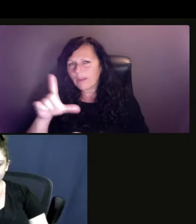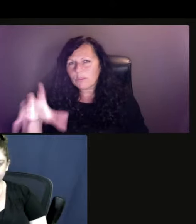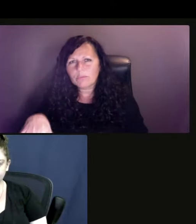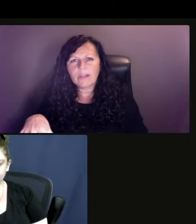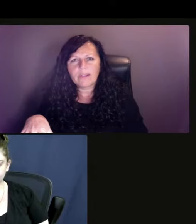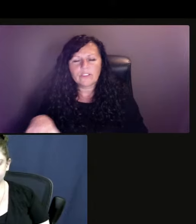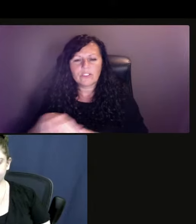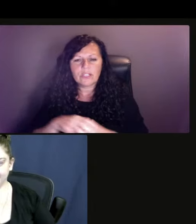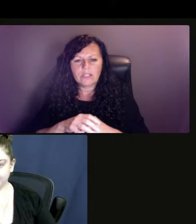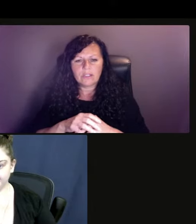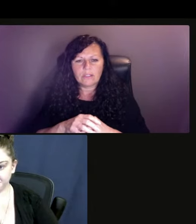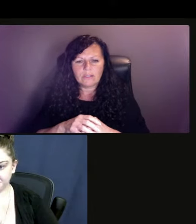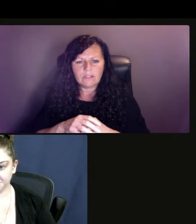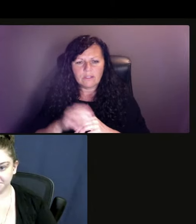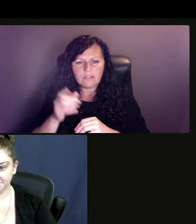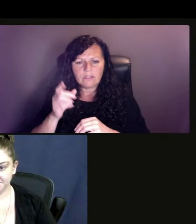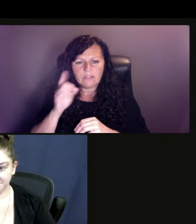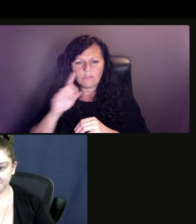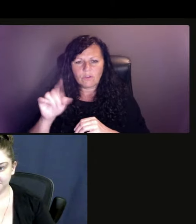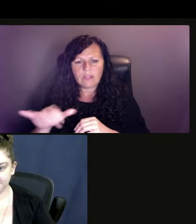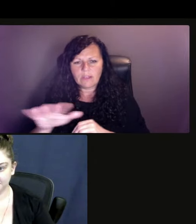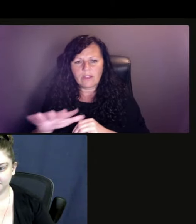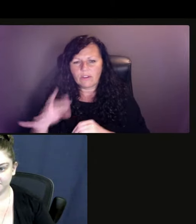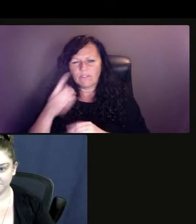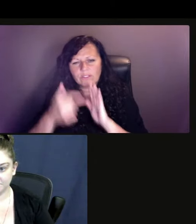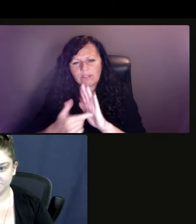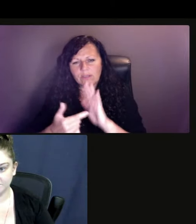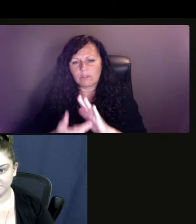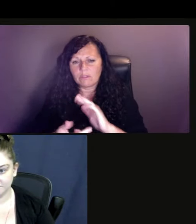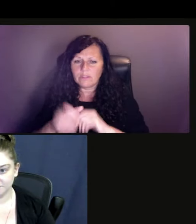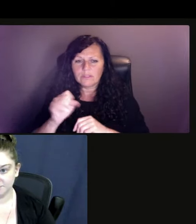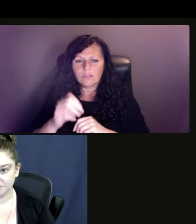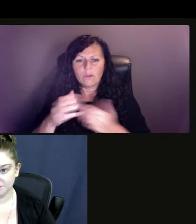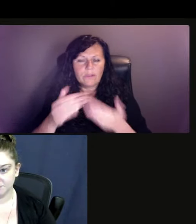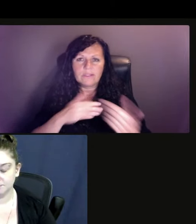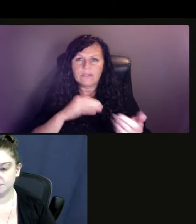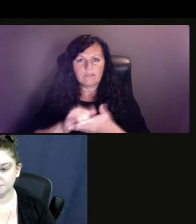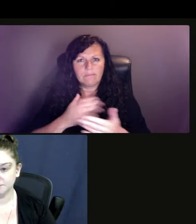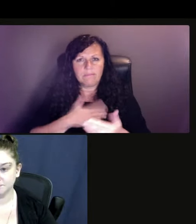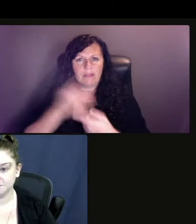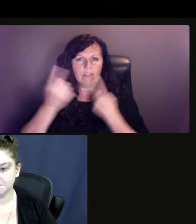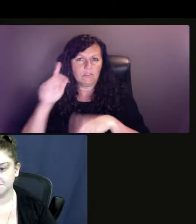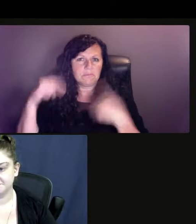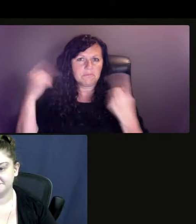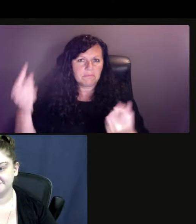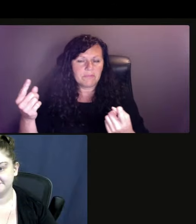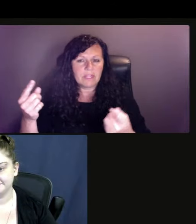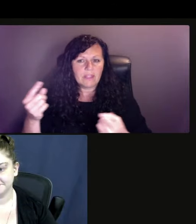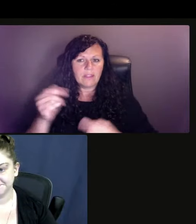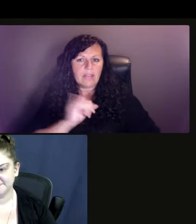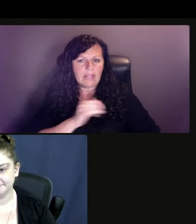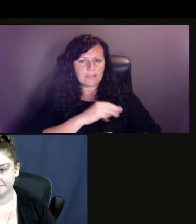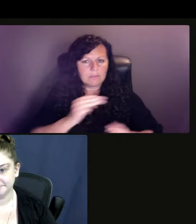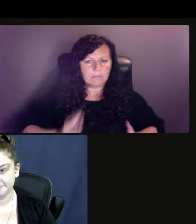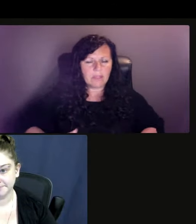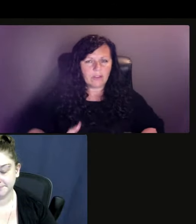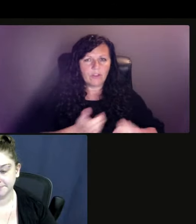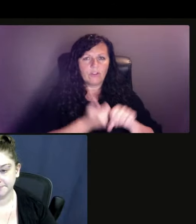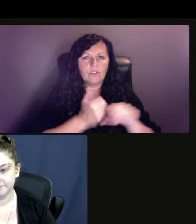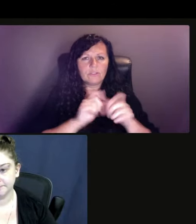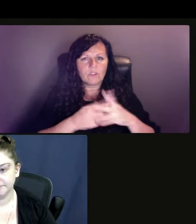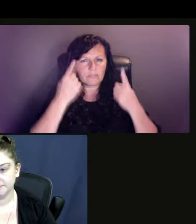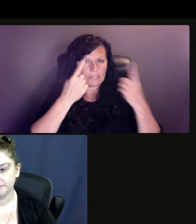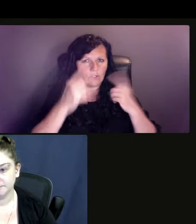Salem, for example. So anyway, those are just some thoughts I have as the mayor starts thinking about who he wants